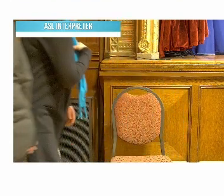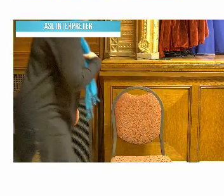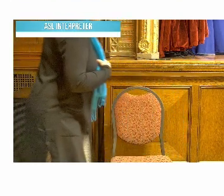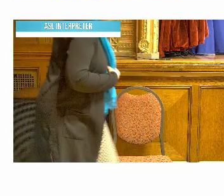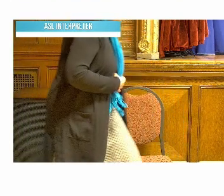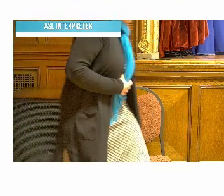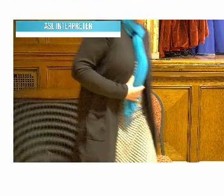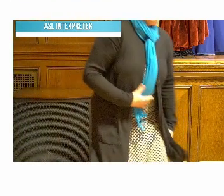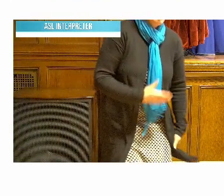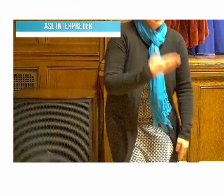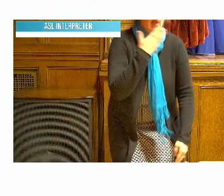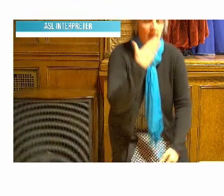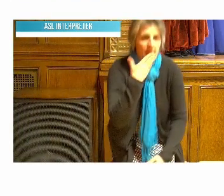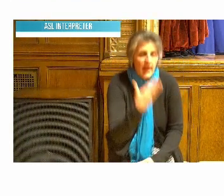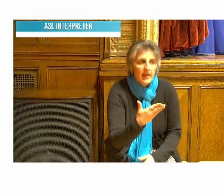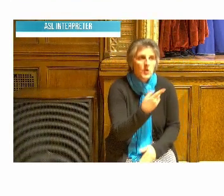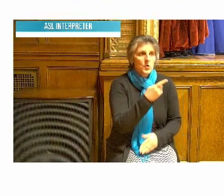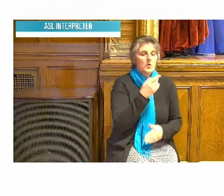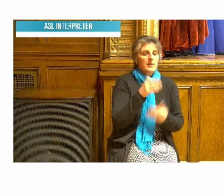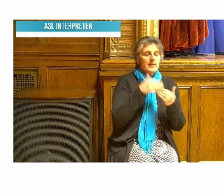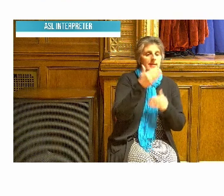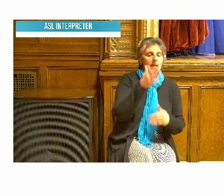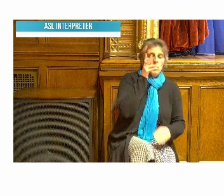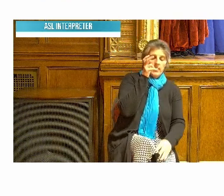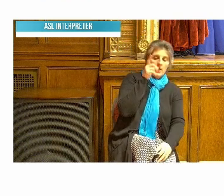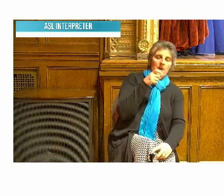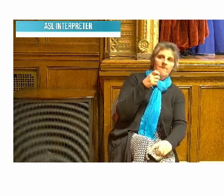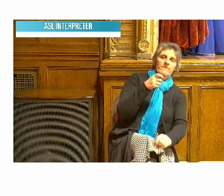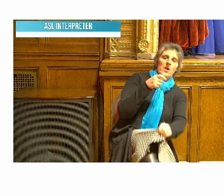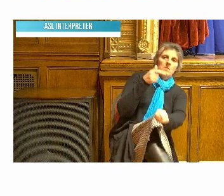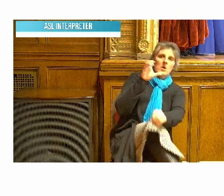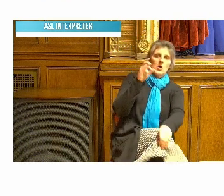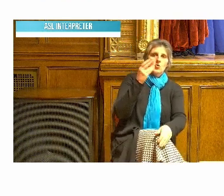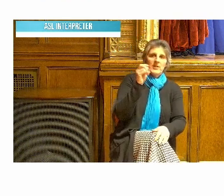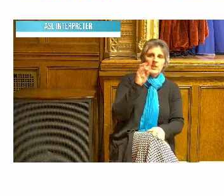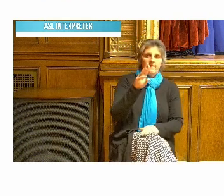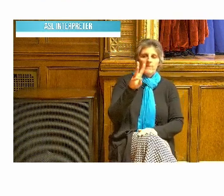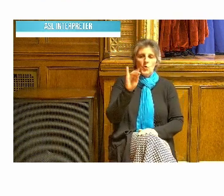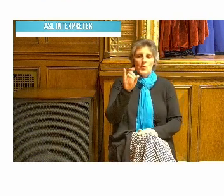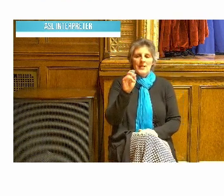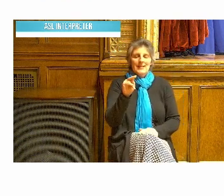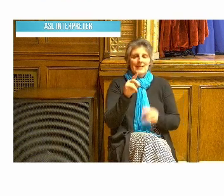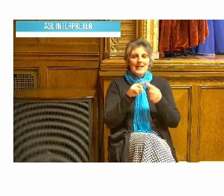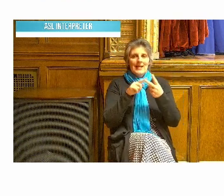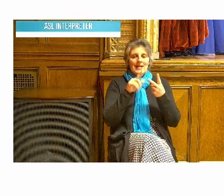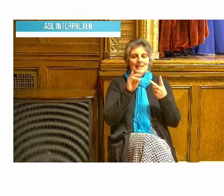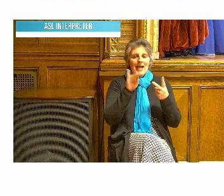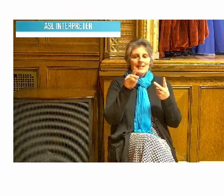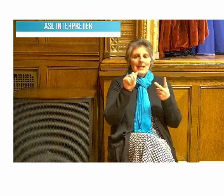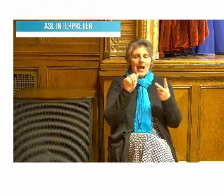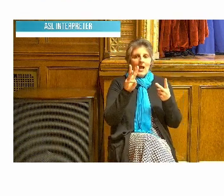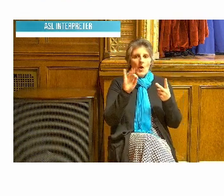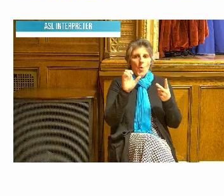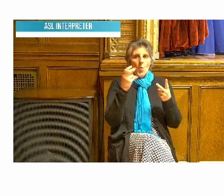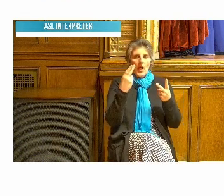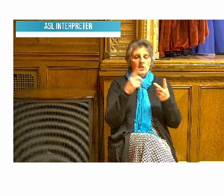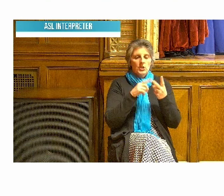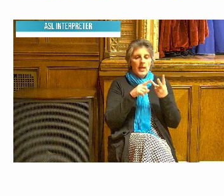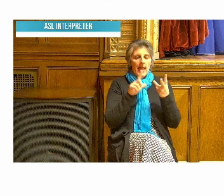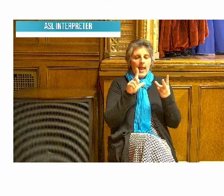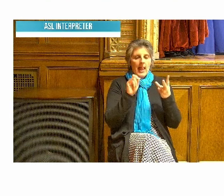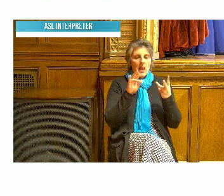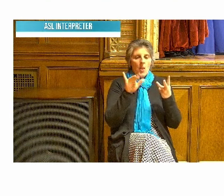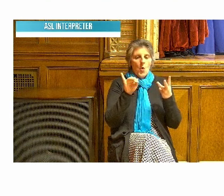Thank you, Dr. Lucas. Next, we will hear from Christopher Wilson, Tatiana Welch, and